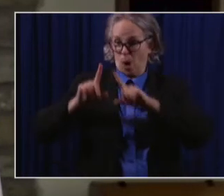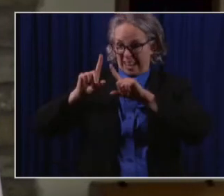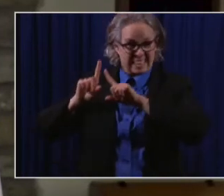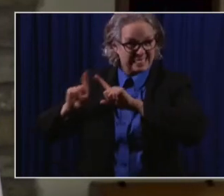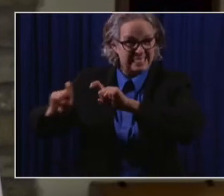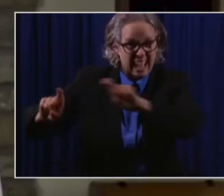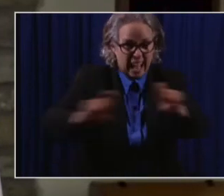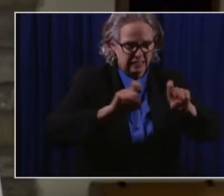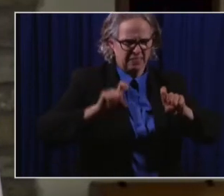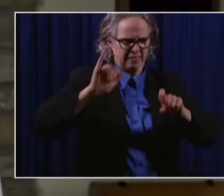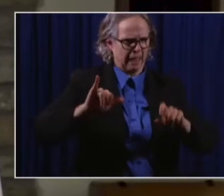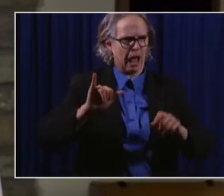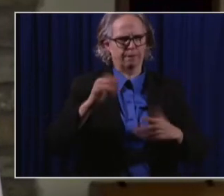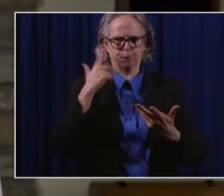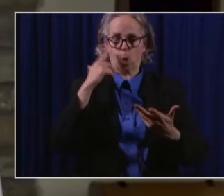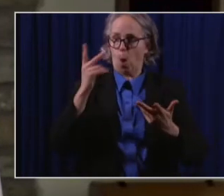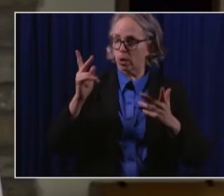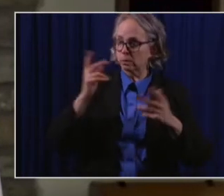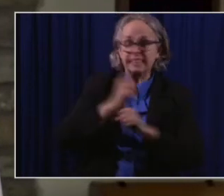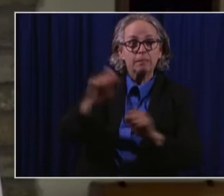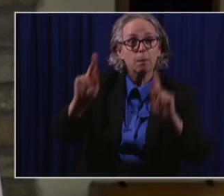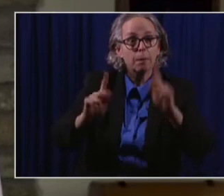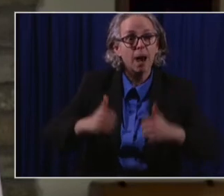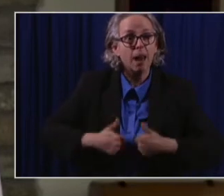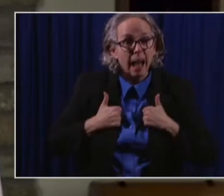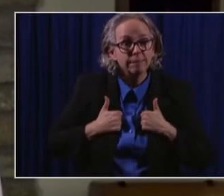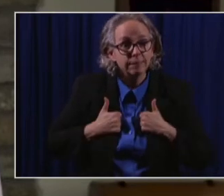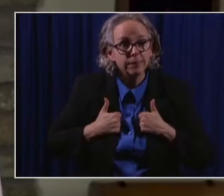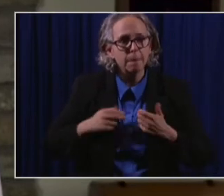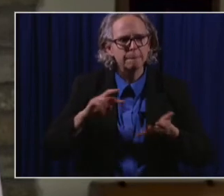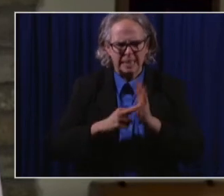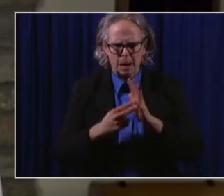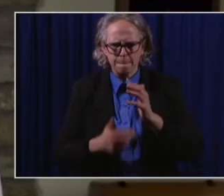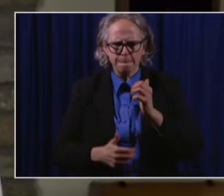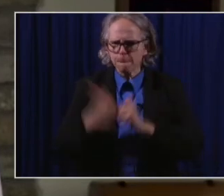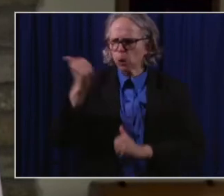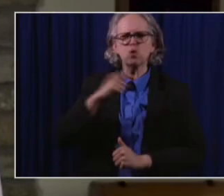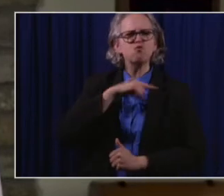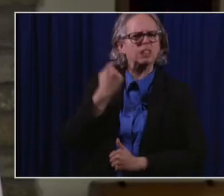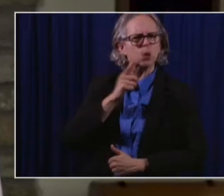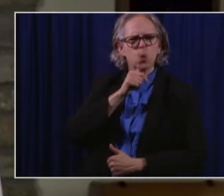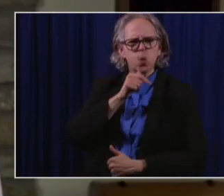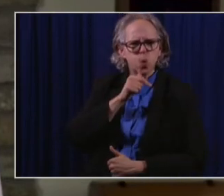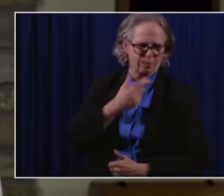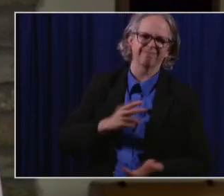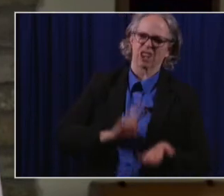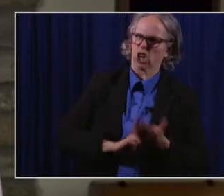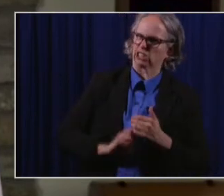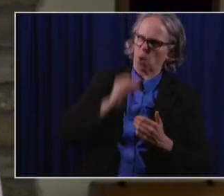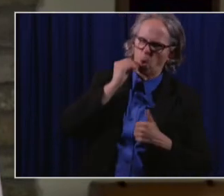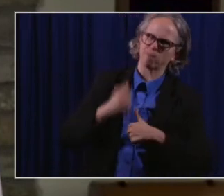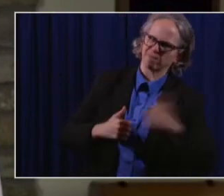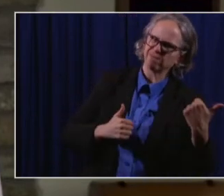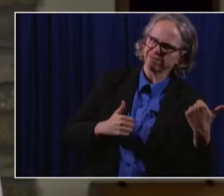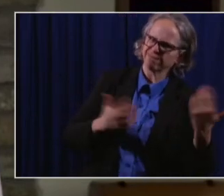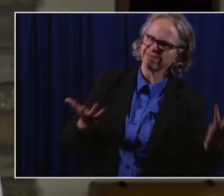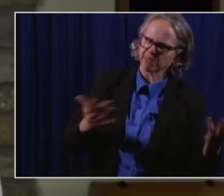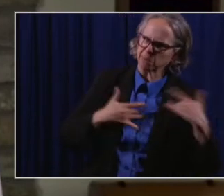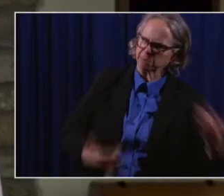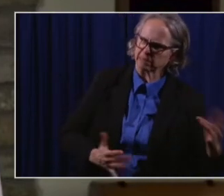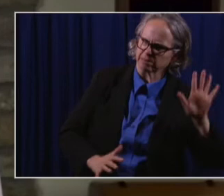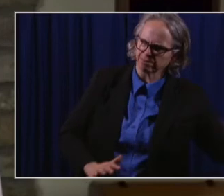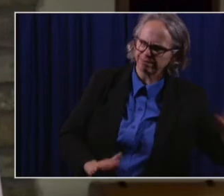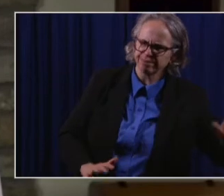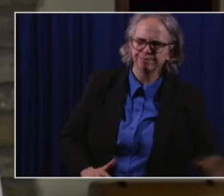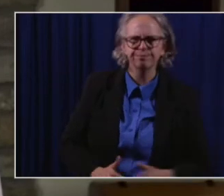directly. So the most vulnerable population are nursing homes, for example. And the other, is